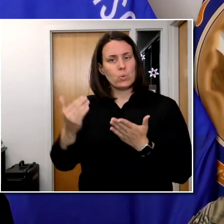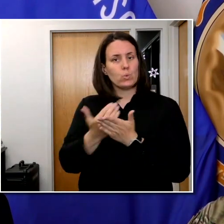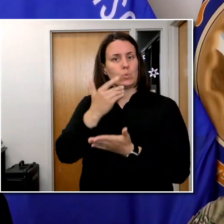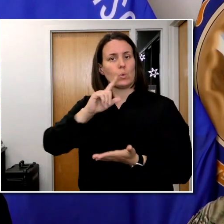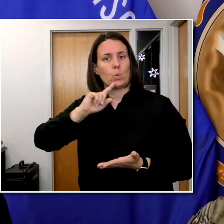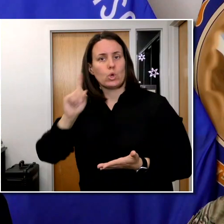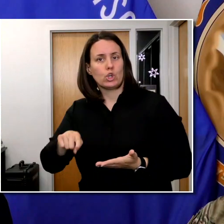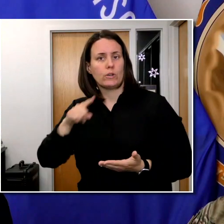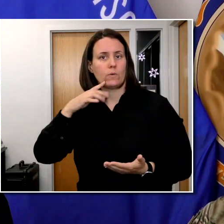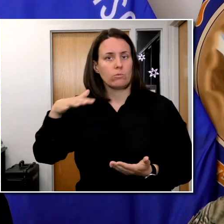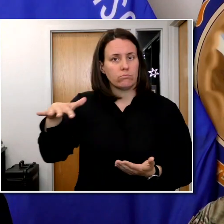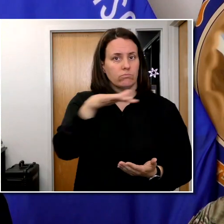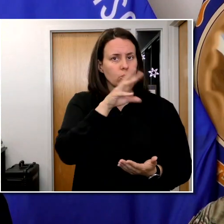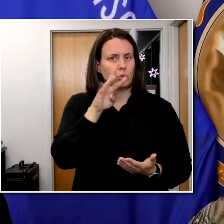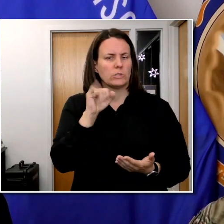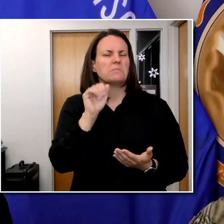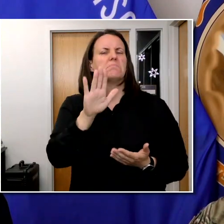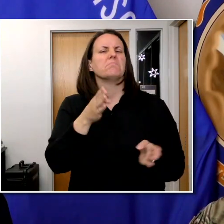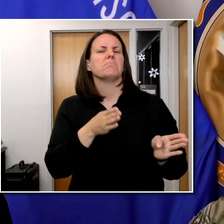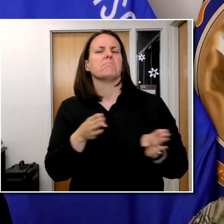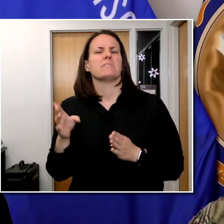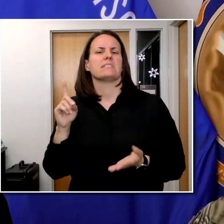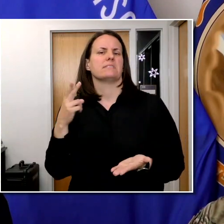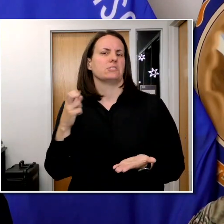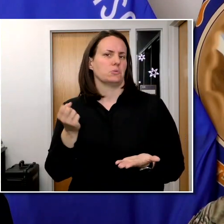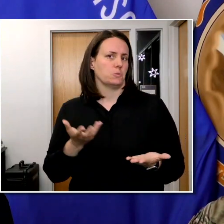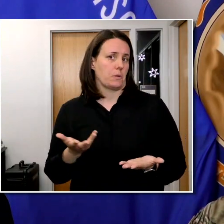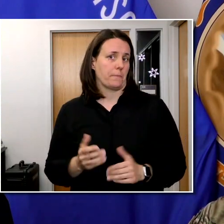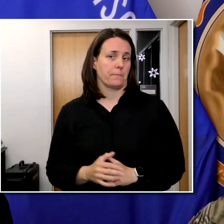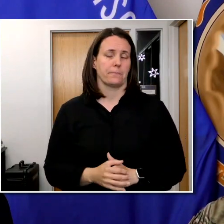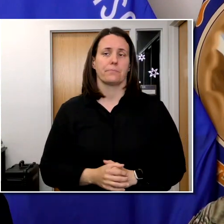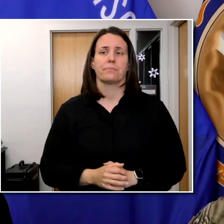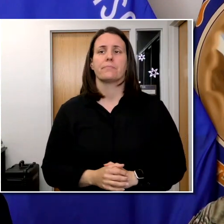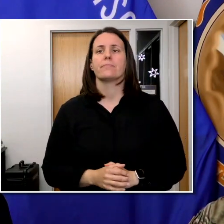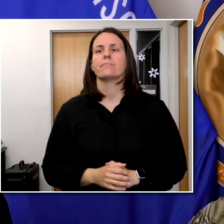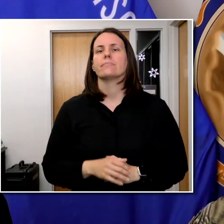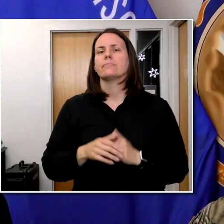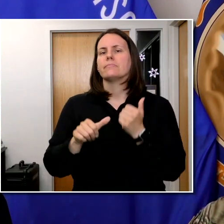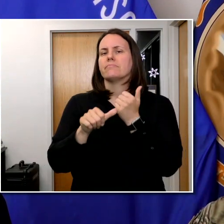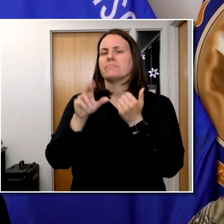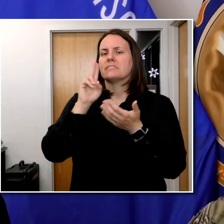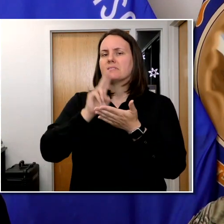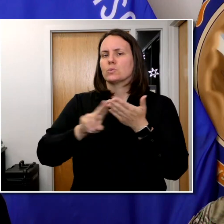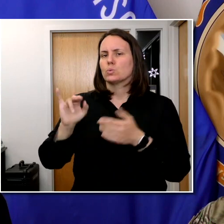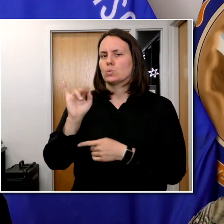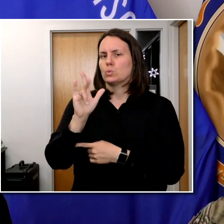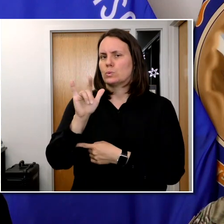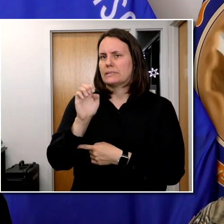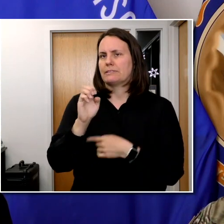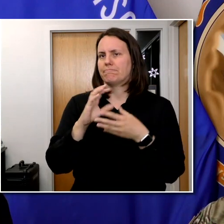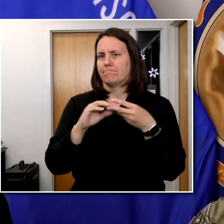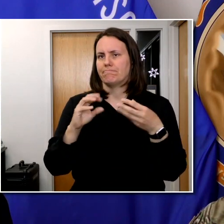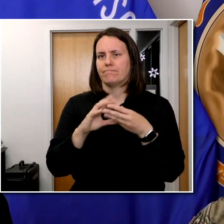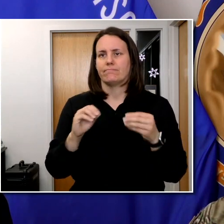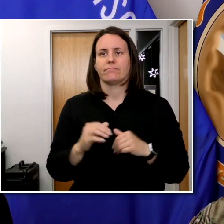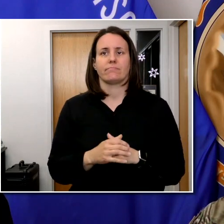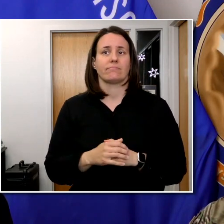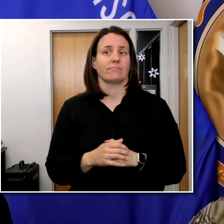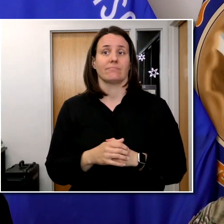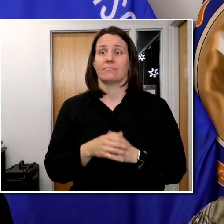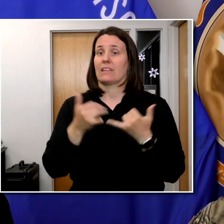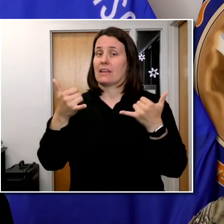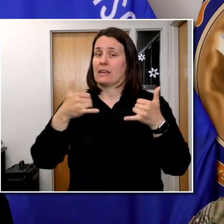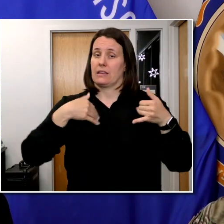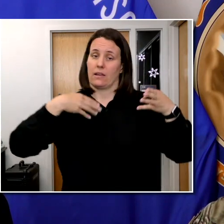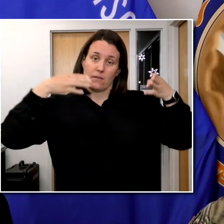is focused on our efforts around Badger Bounce Back. The work we're doing here at the SEOC is intended to protect the health